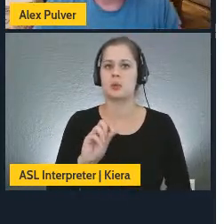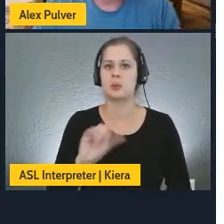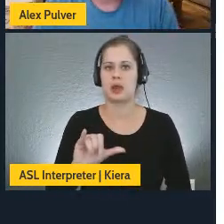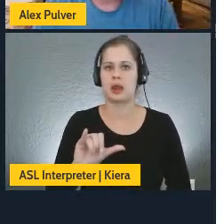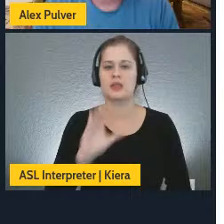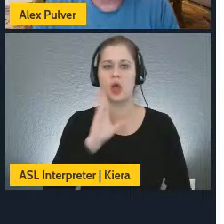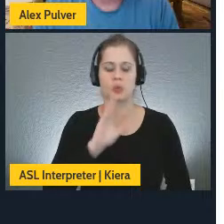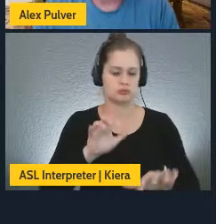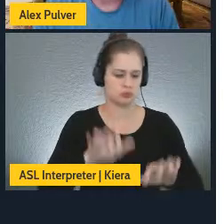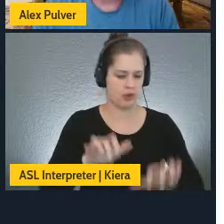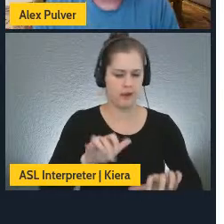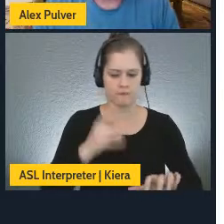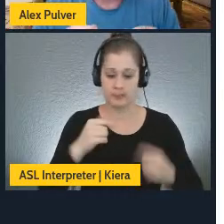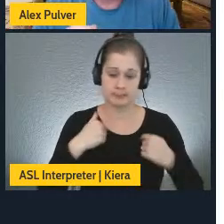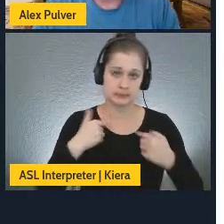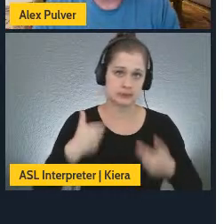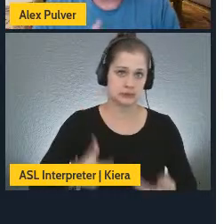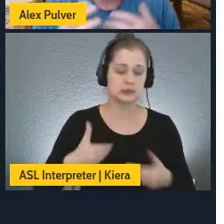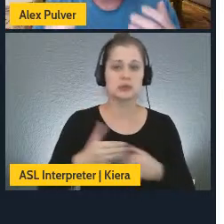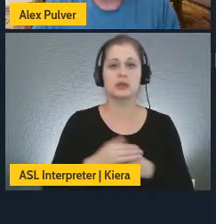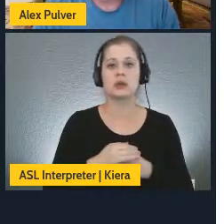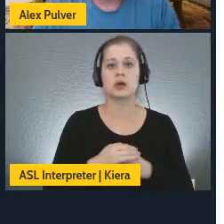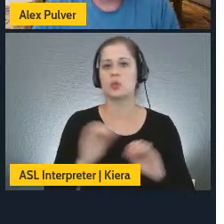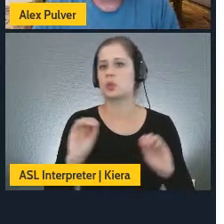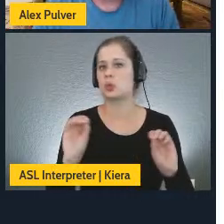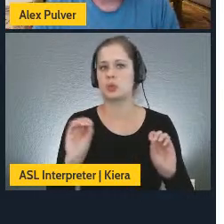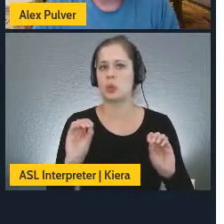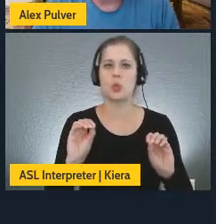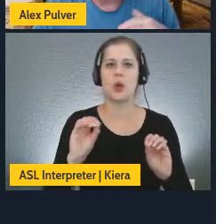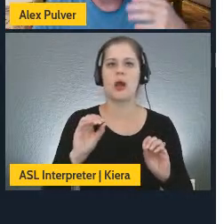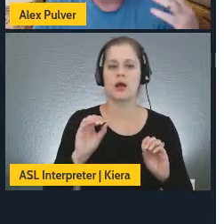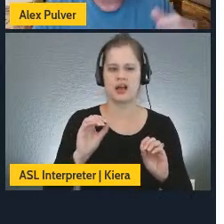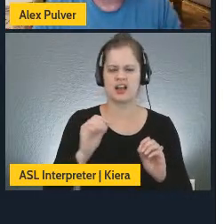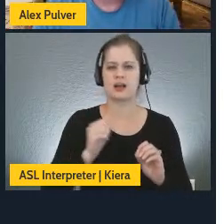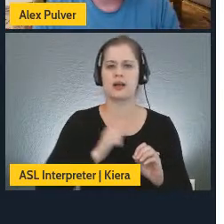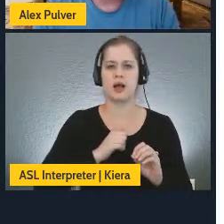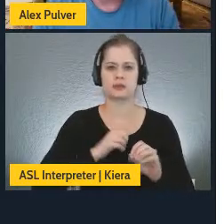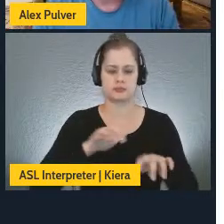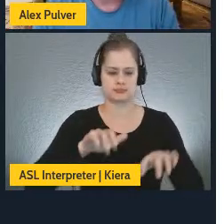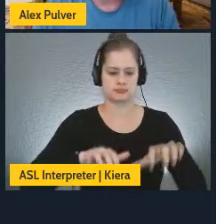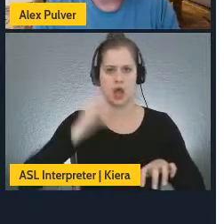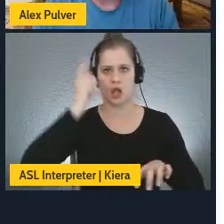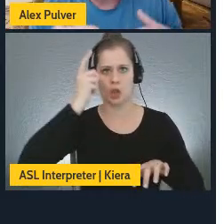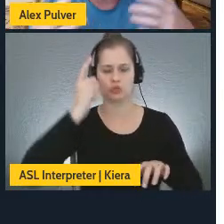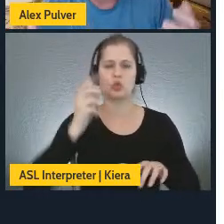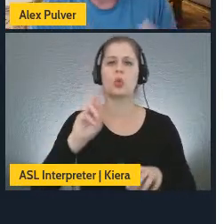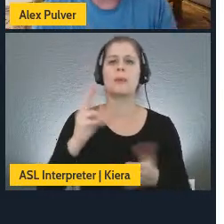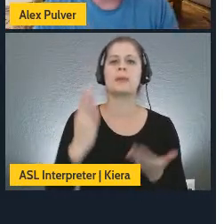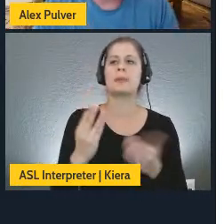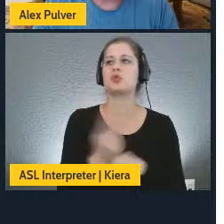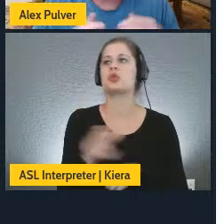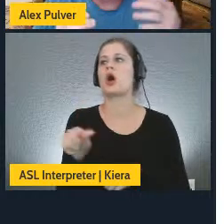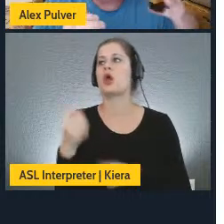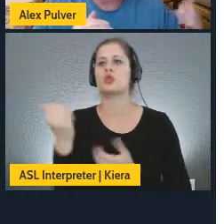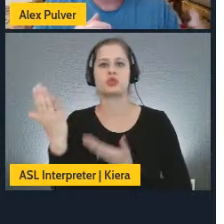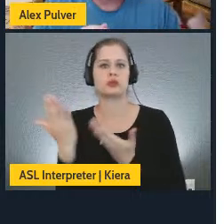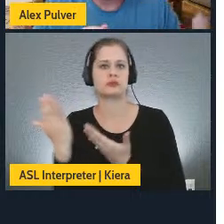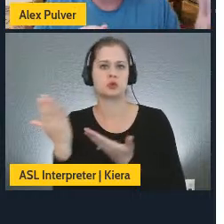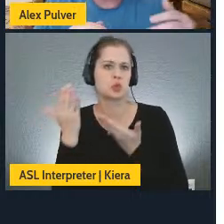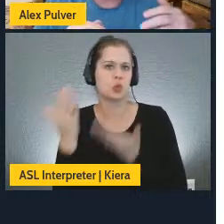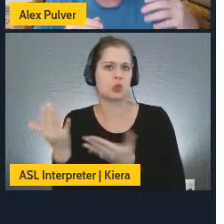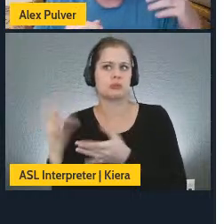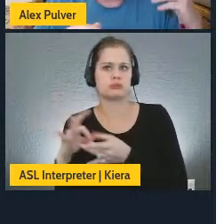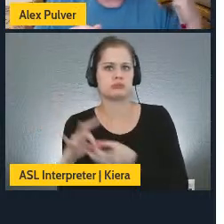and read from Amazon DynamoDB without any custom logic, or maybe use other services, right, to implement my business logic, maybe